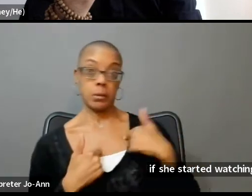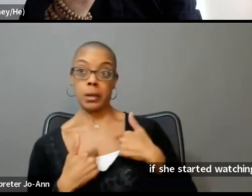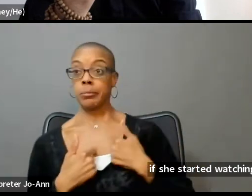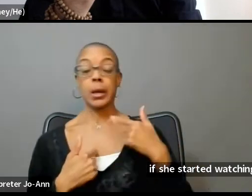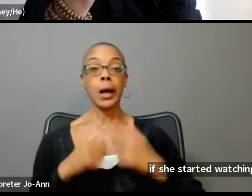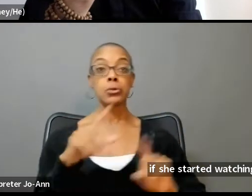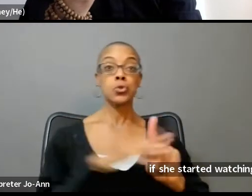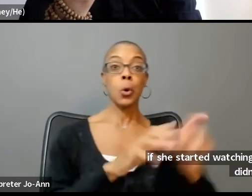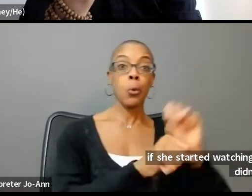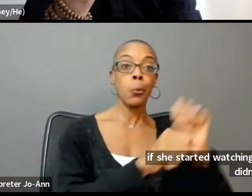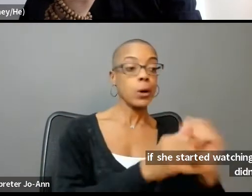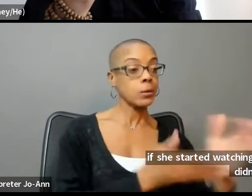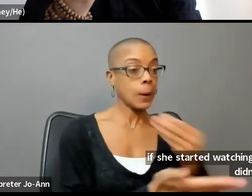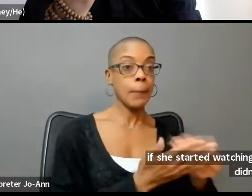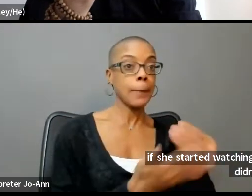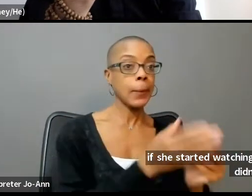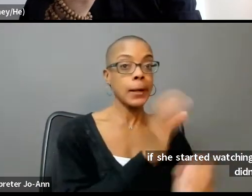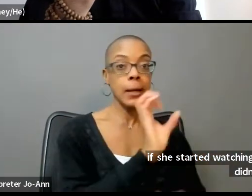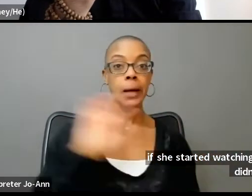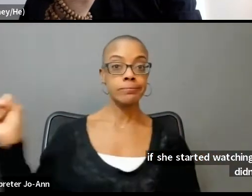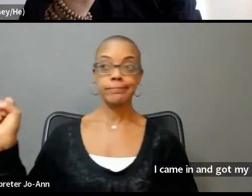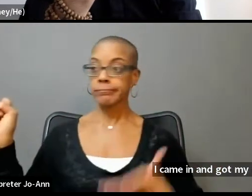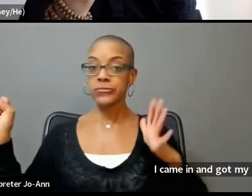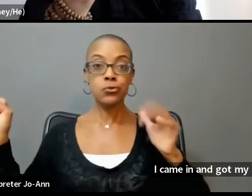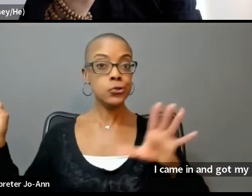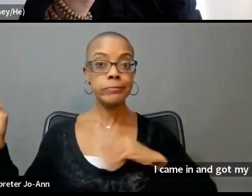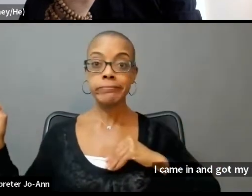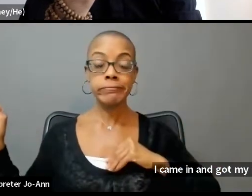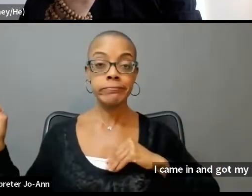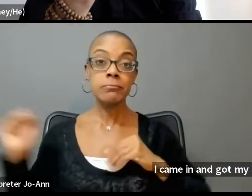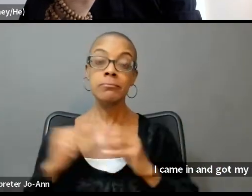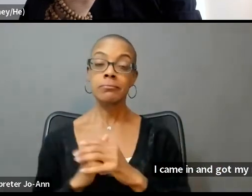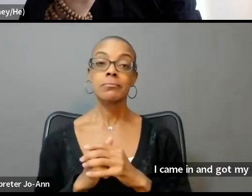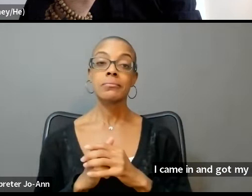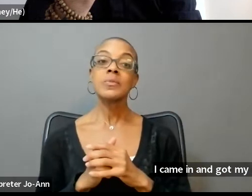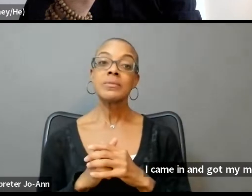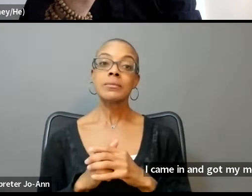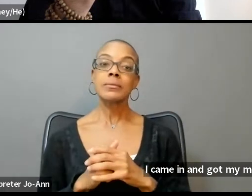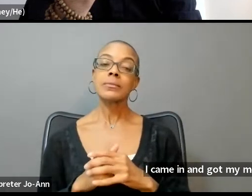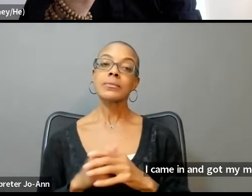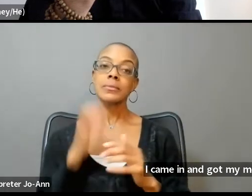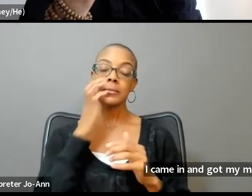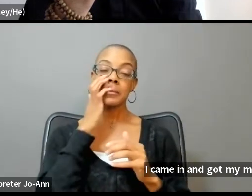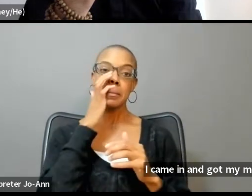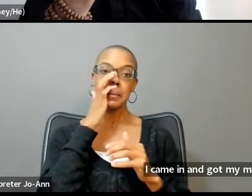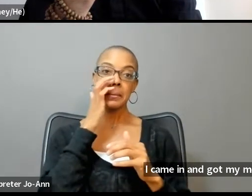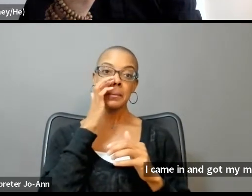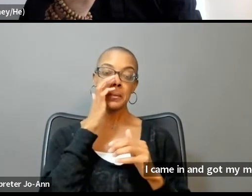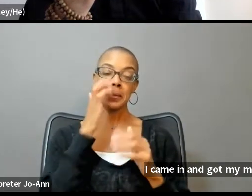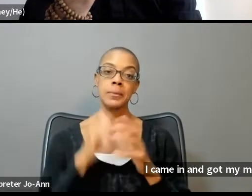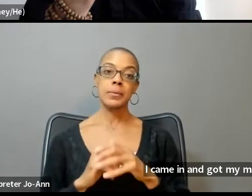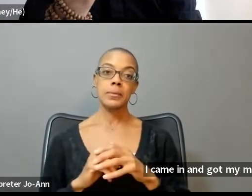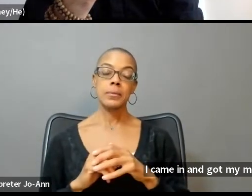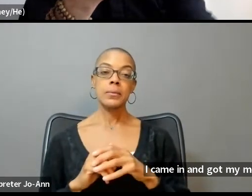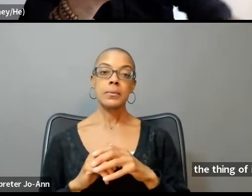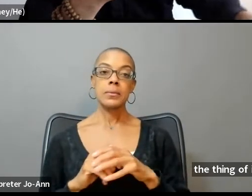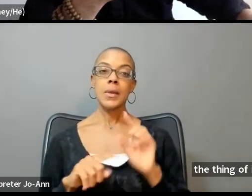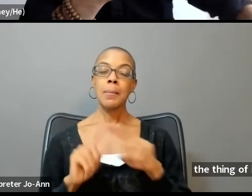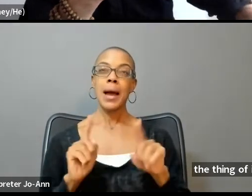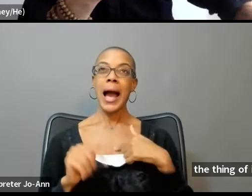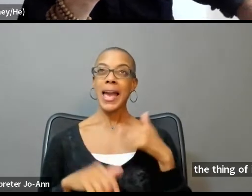money like I was supposed to. But the thing of it is that I believe had more